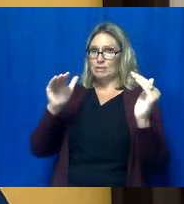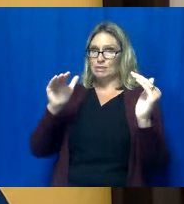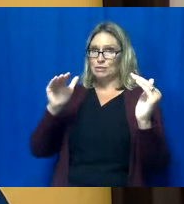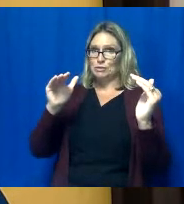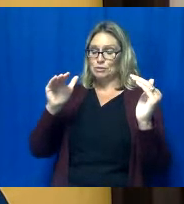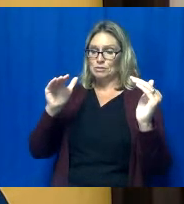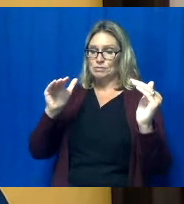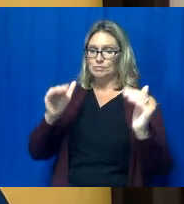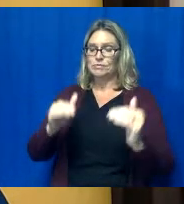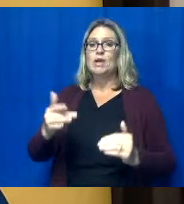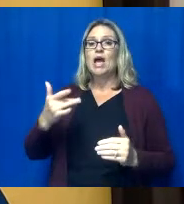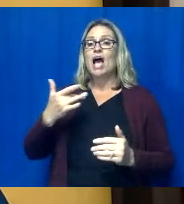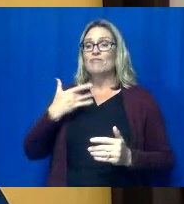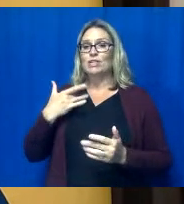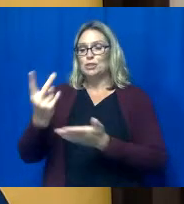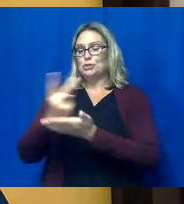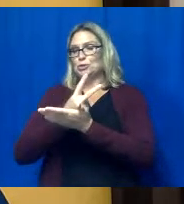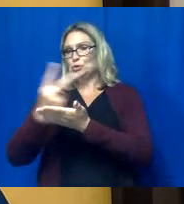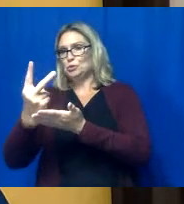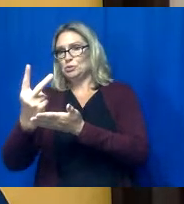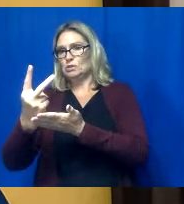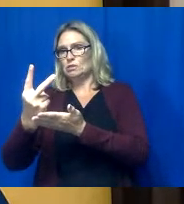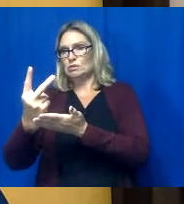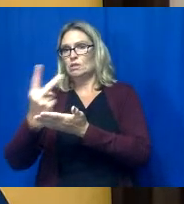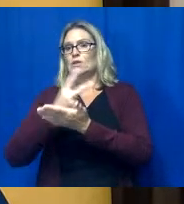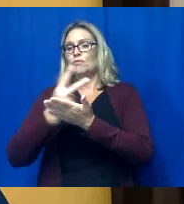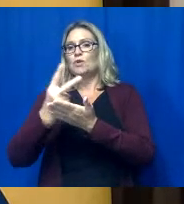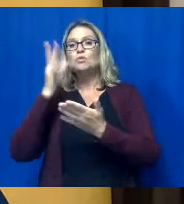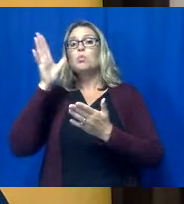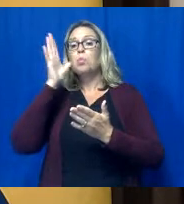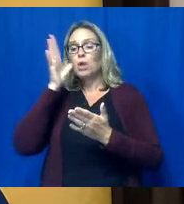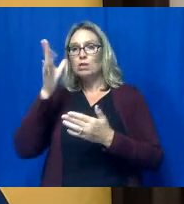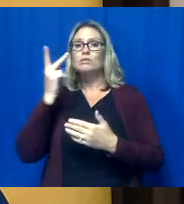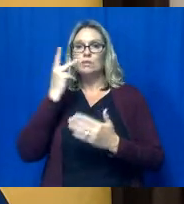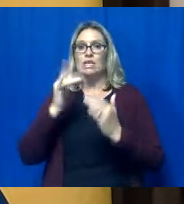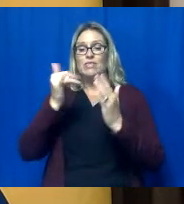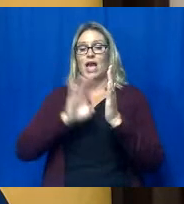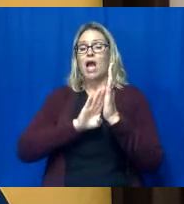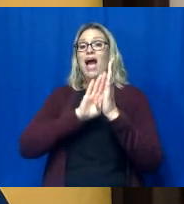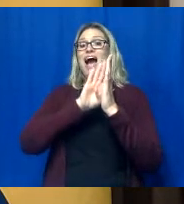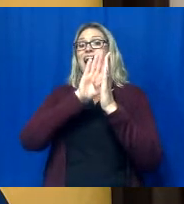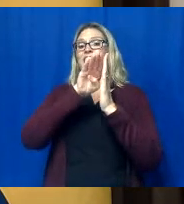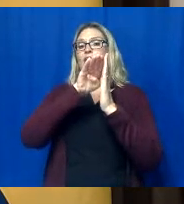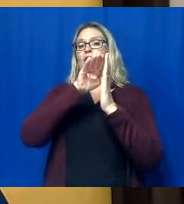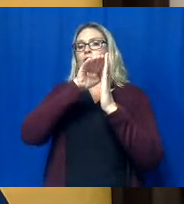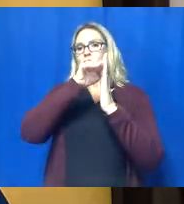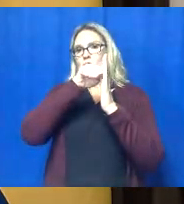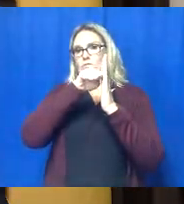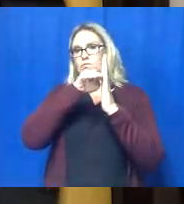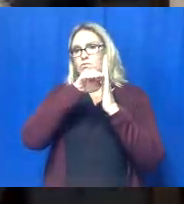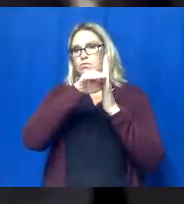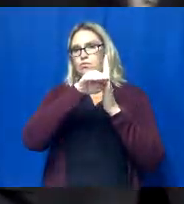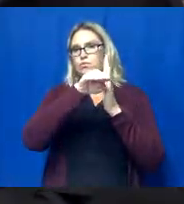2 weeks we will see a flattening of this curve.